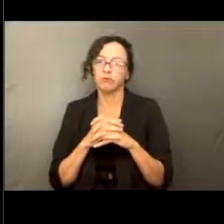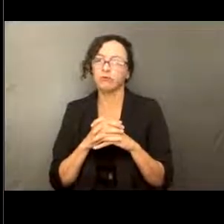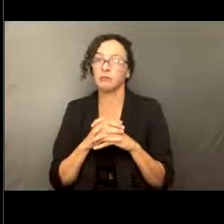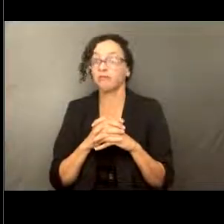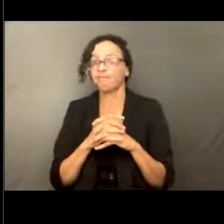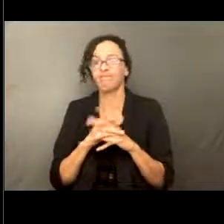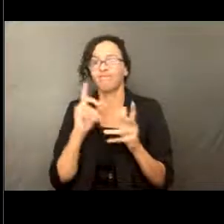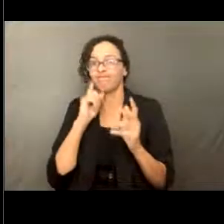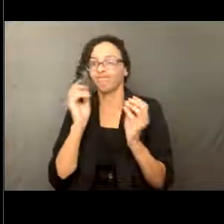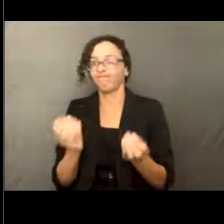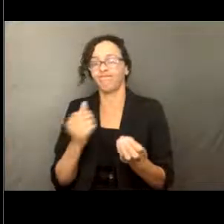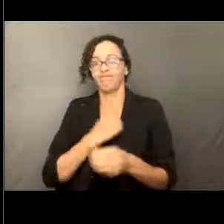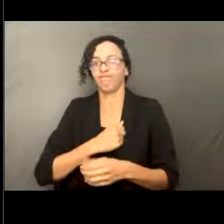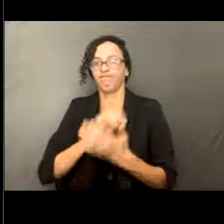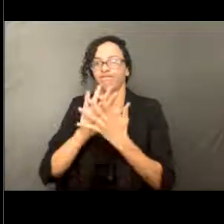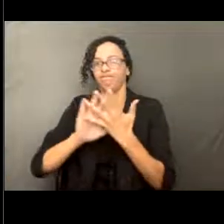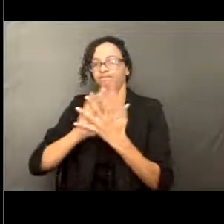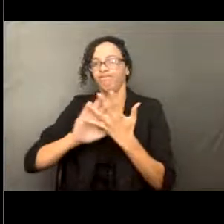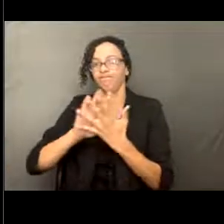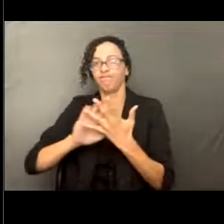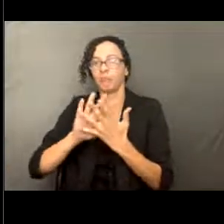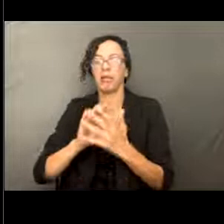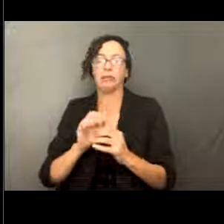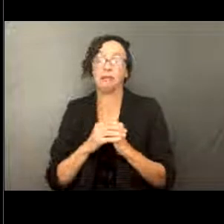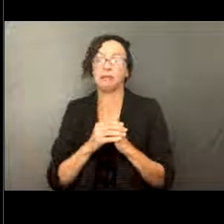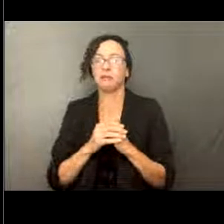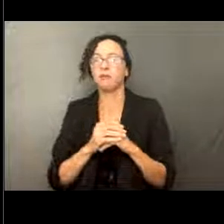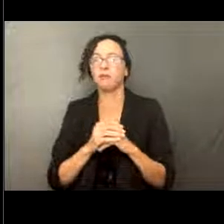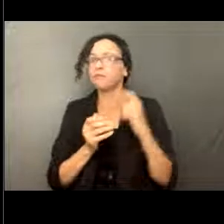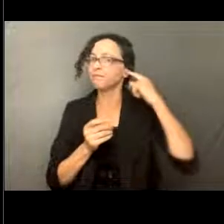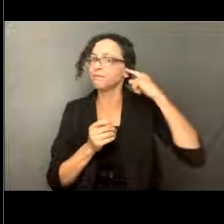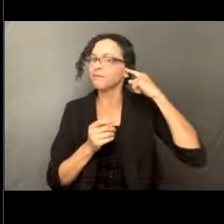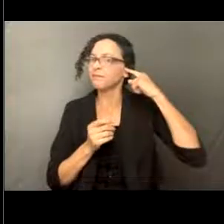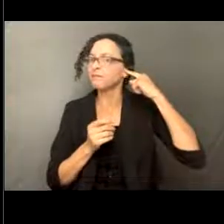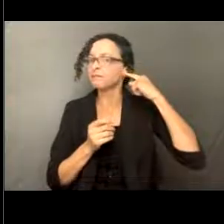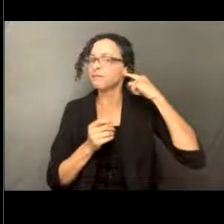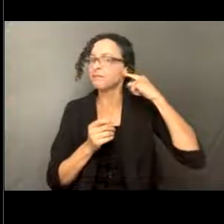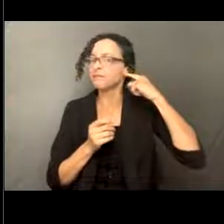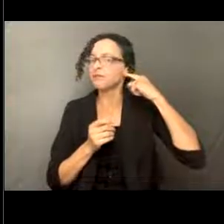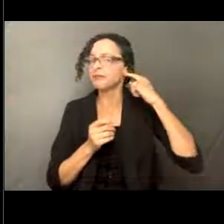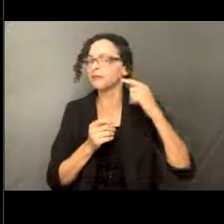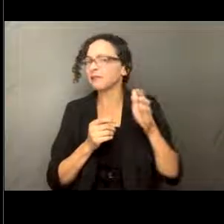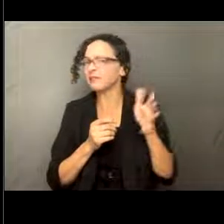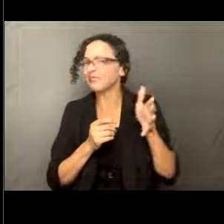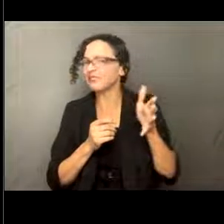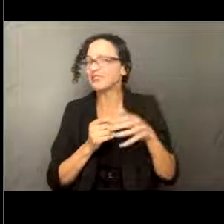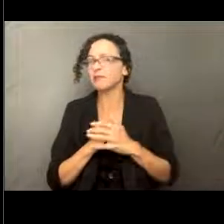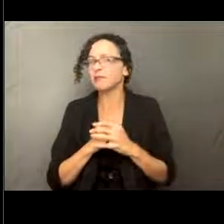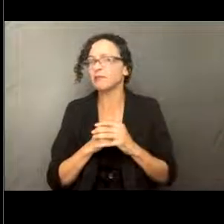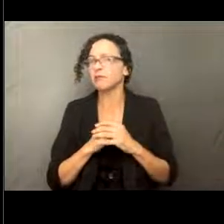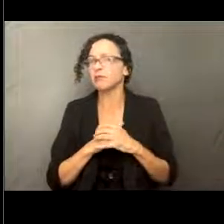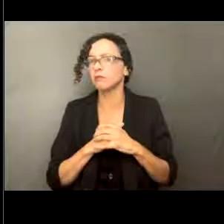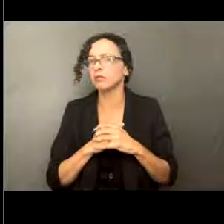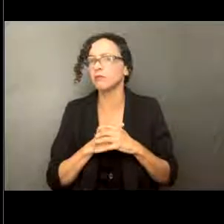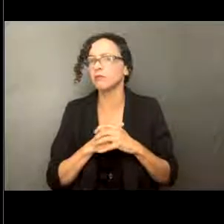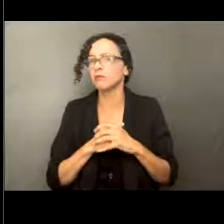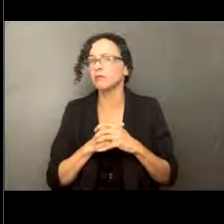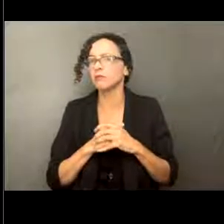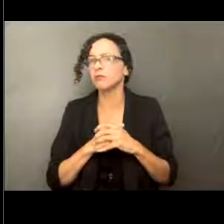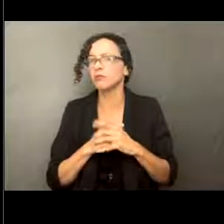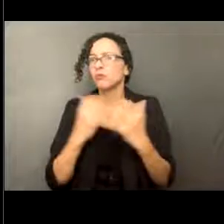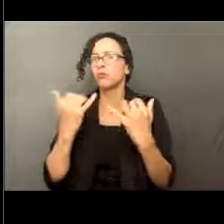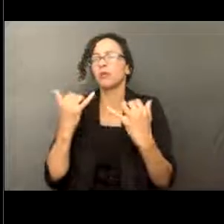over the next 5 years, we're going to get more than $30 billion in formula money from IJA as well. To date, California has